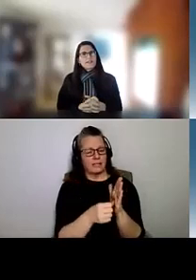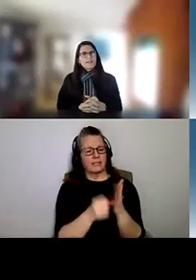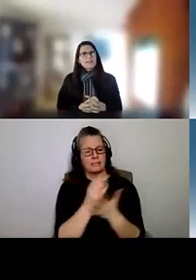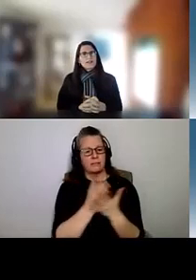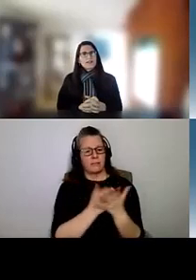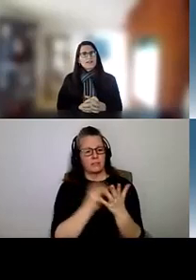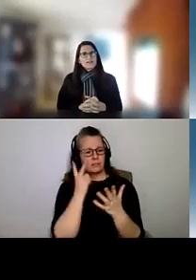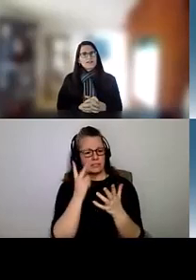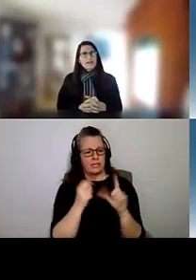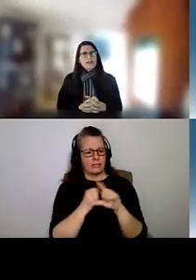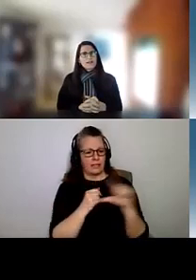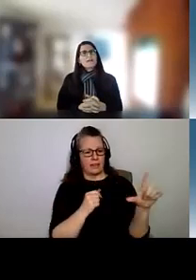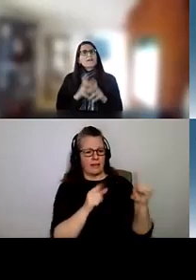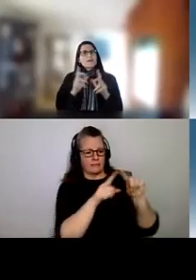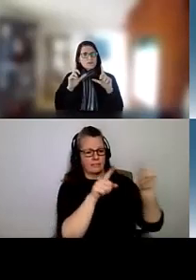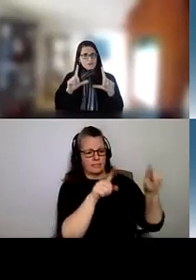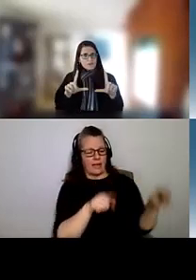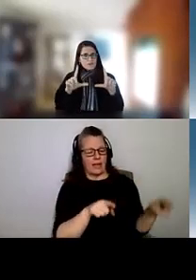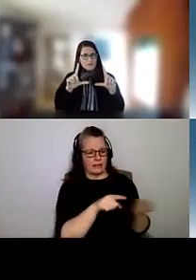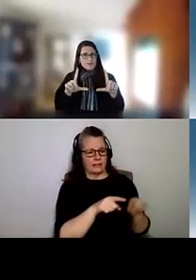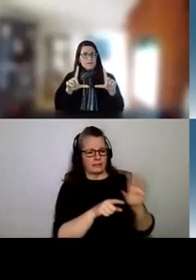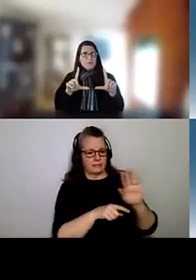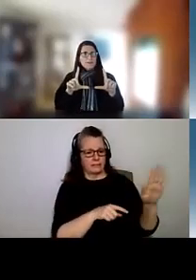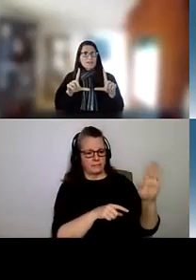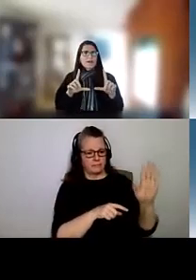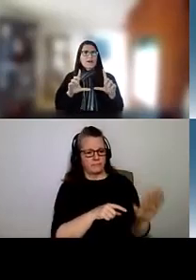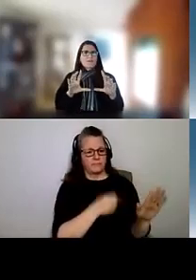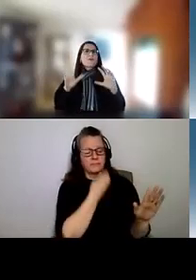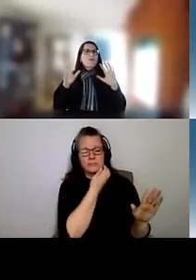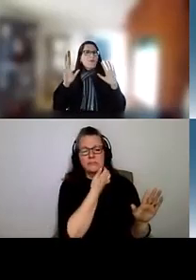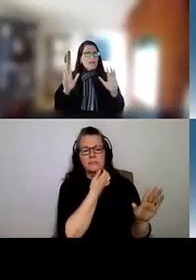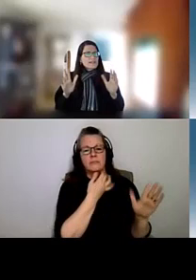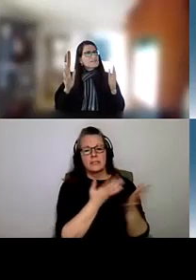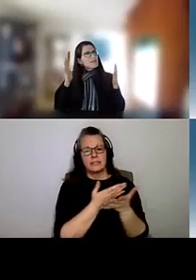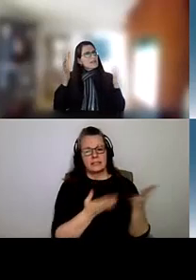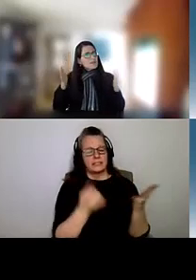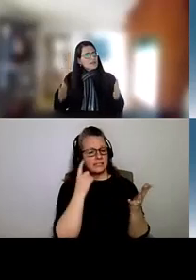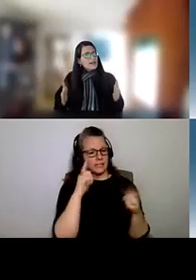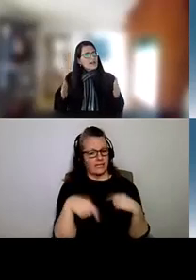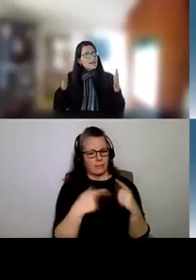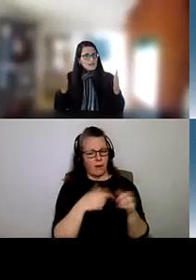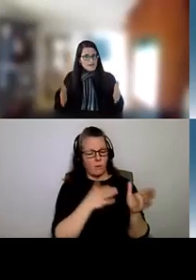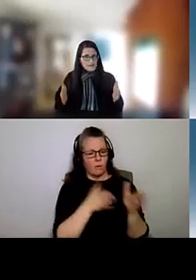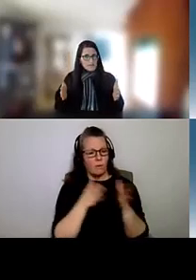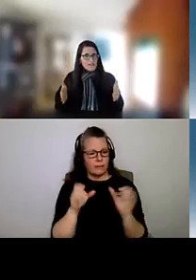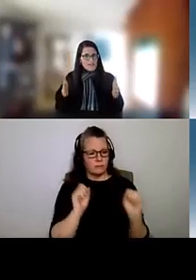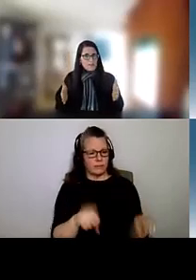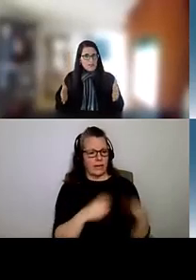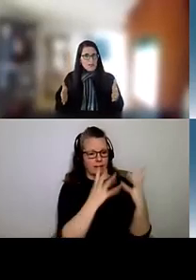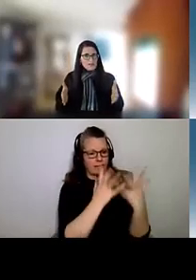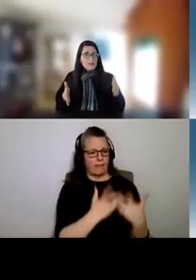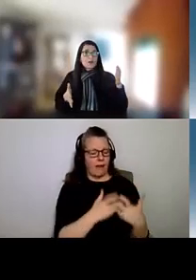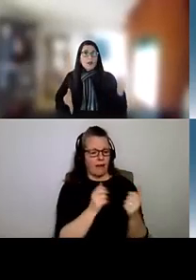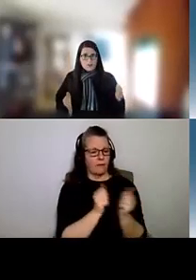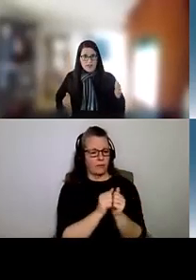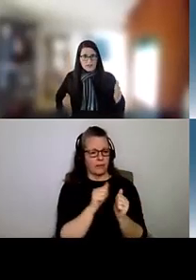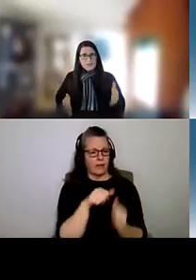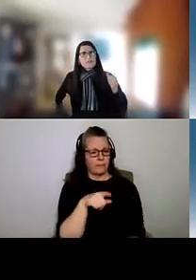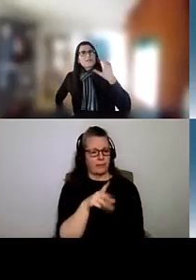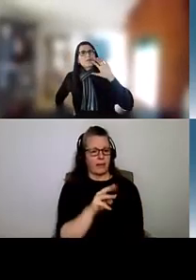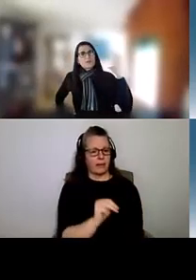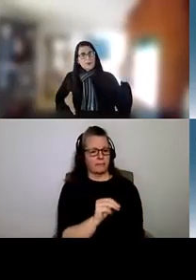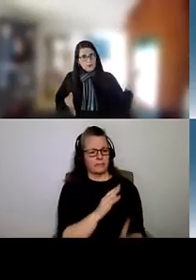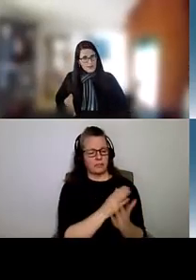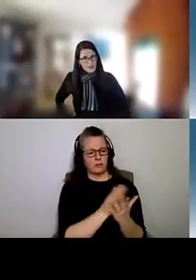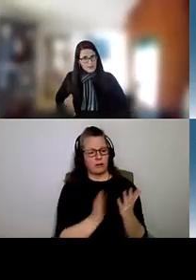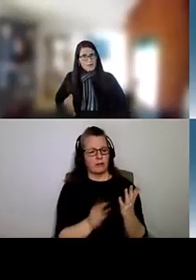the left-hand side of this slide. So in terms of things that we're thinking about, ways that we can be aligning existing APMs across payers.